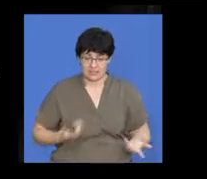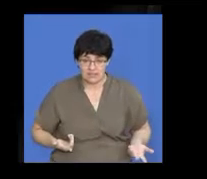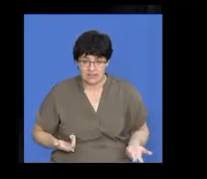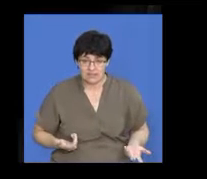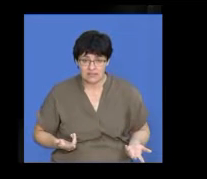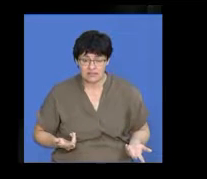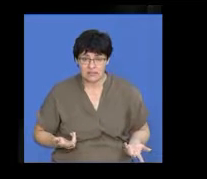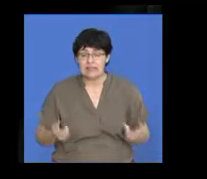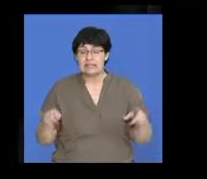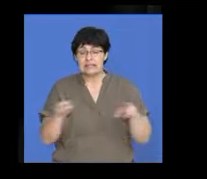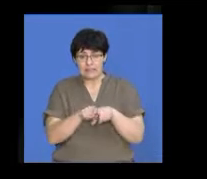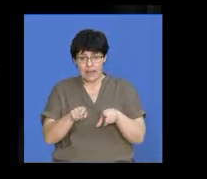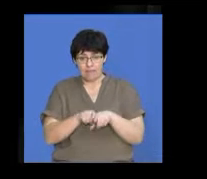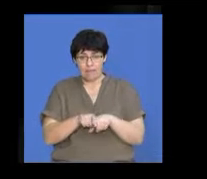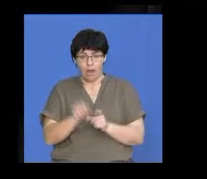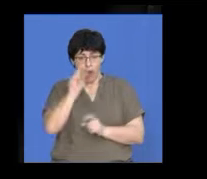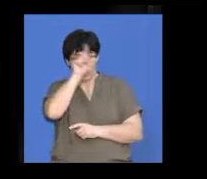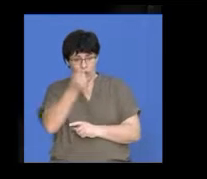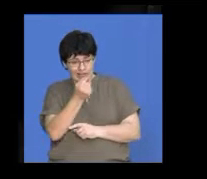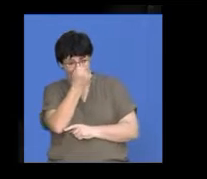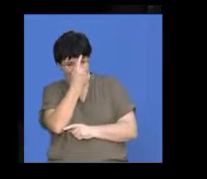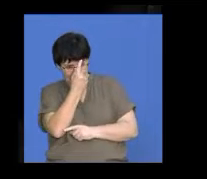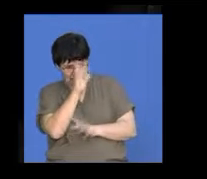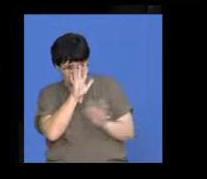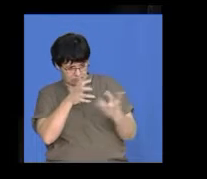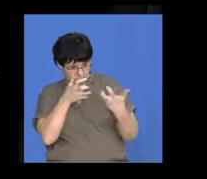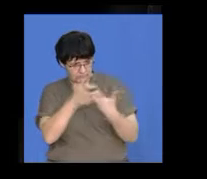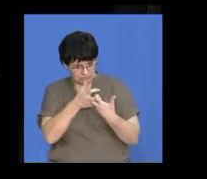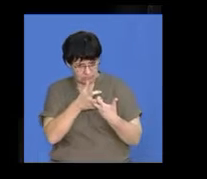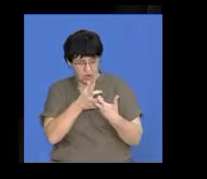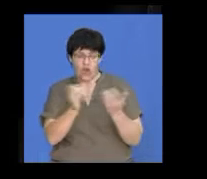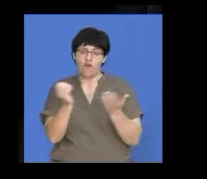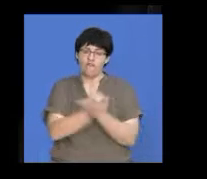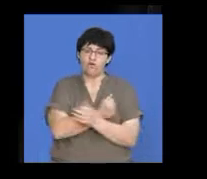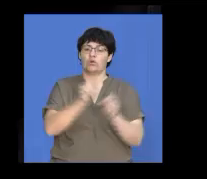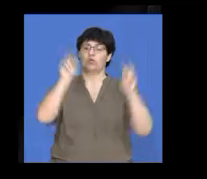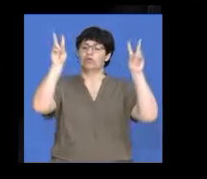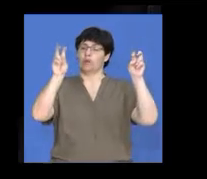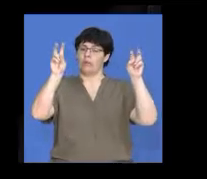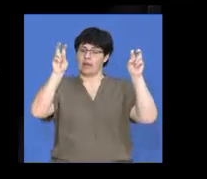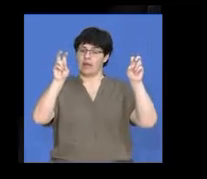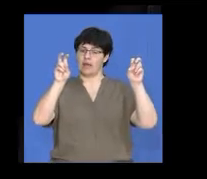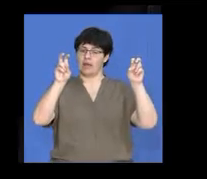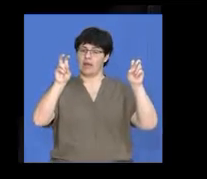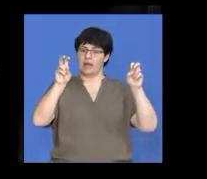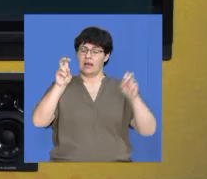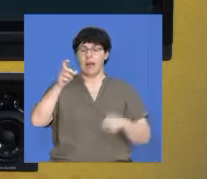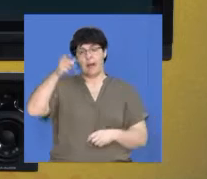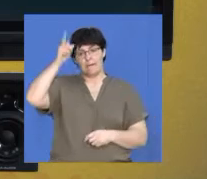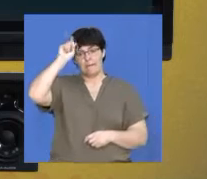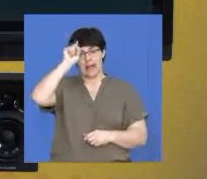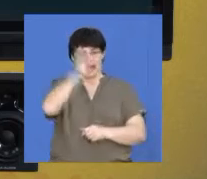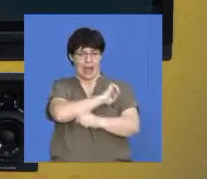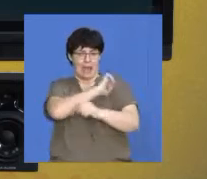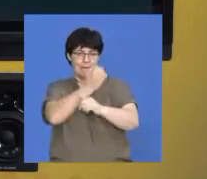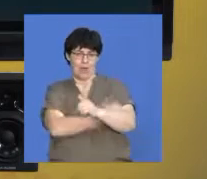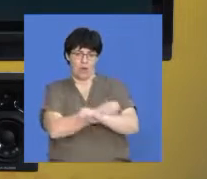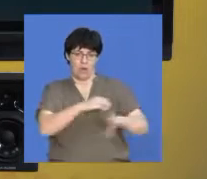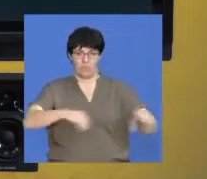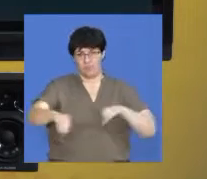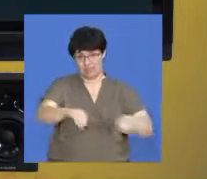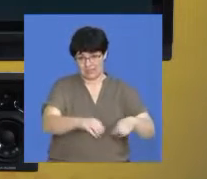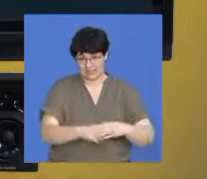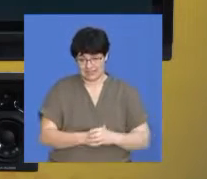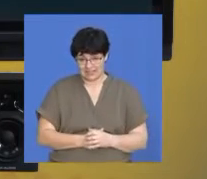that you understand this question and the whole topic of the Black Power movement. So guys, I